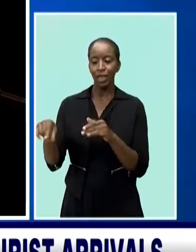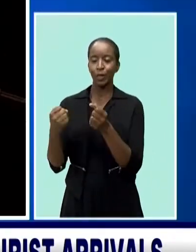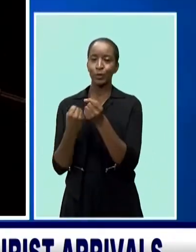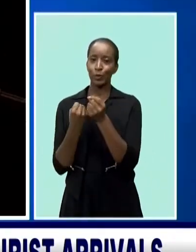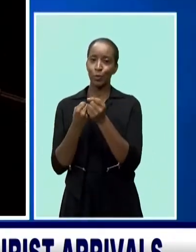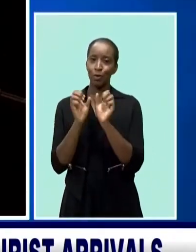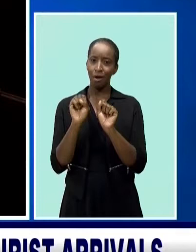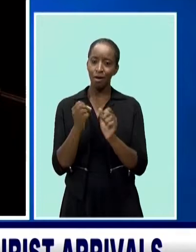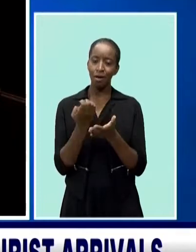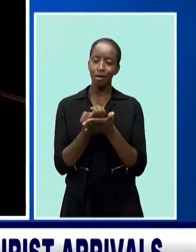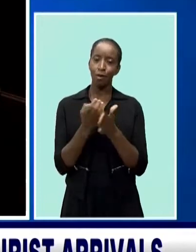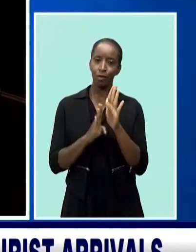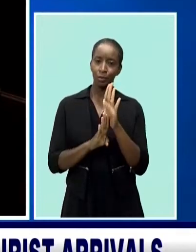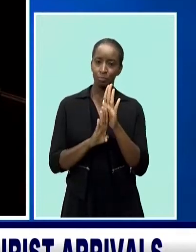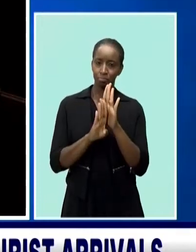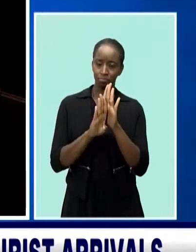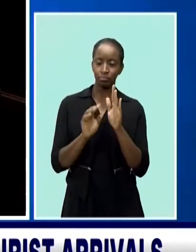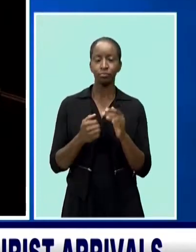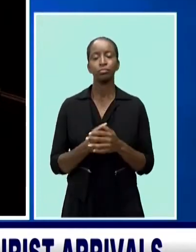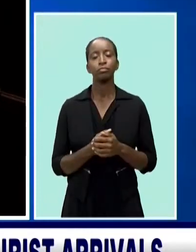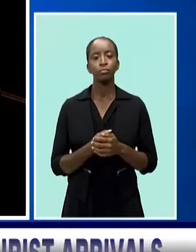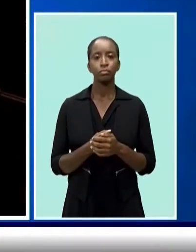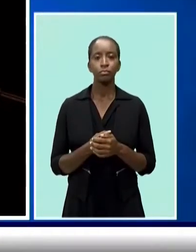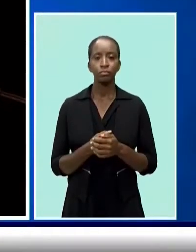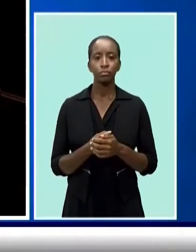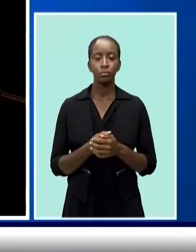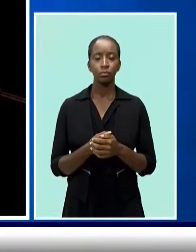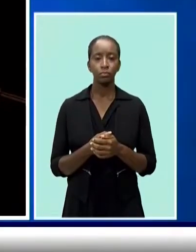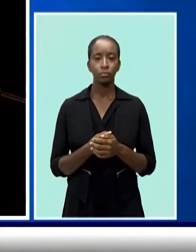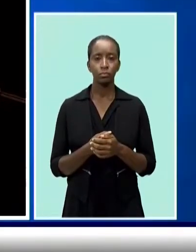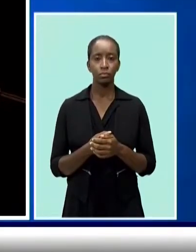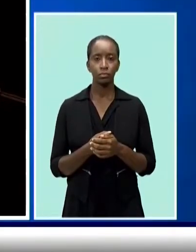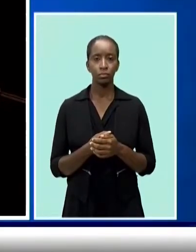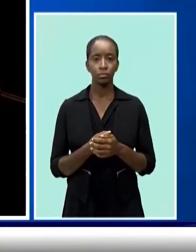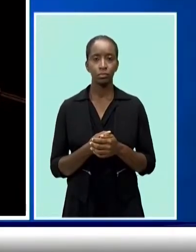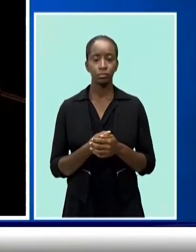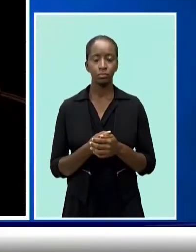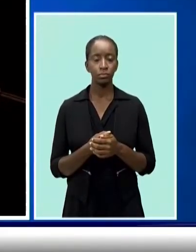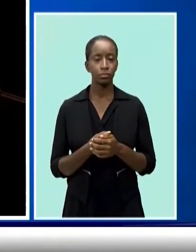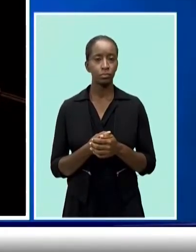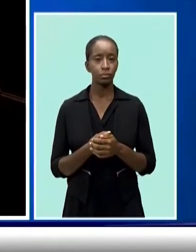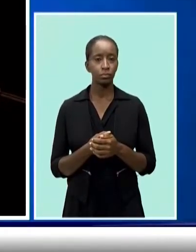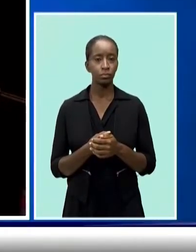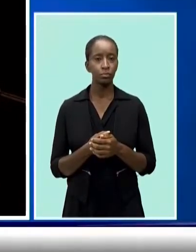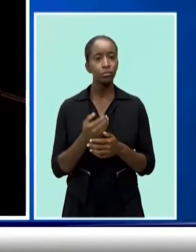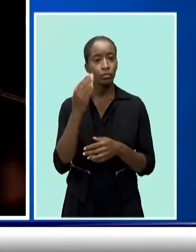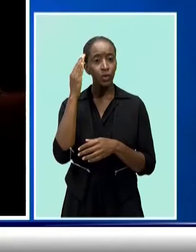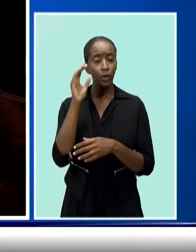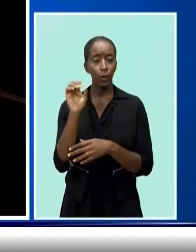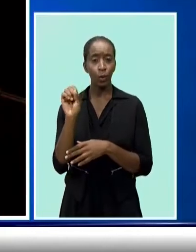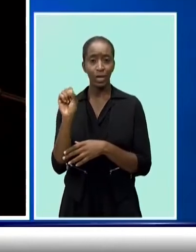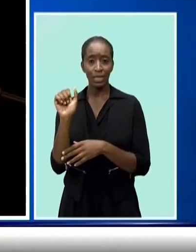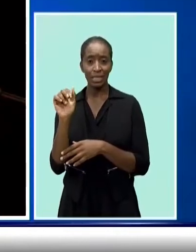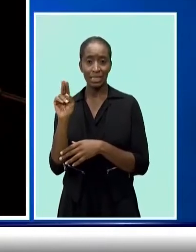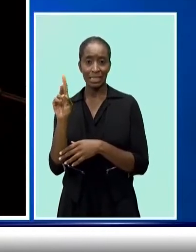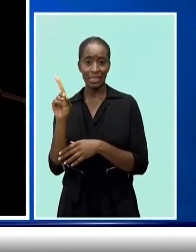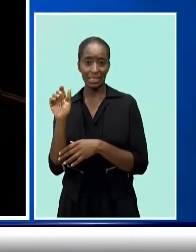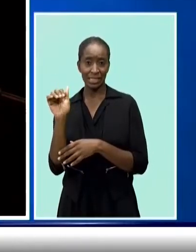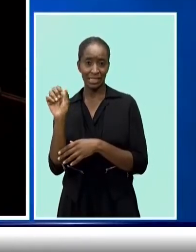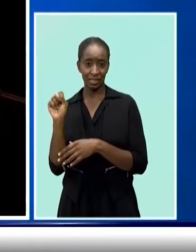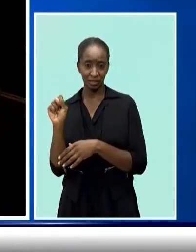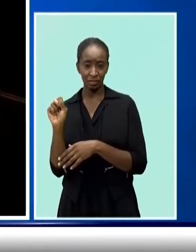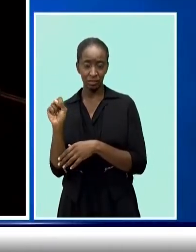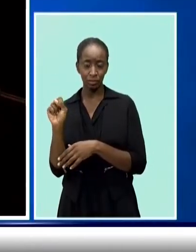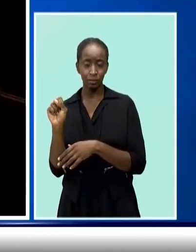Unstable global economic climate. The Sandals model reassures us that value for money is vital towards maintaining